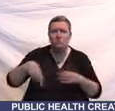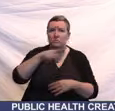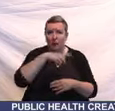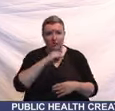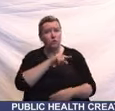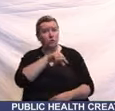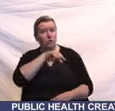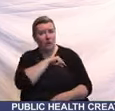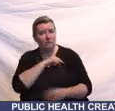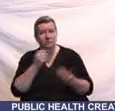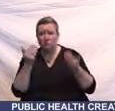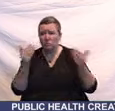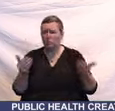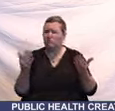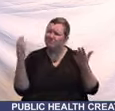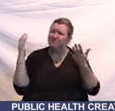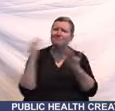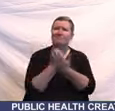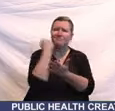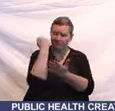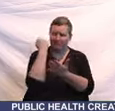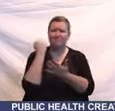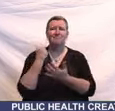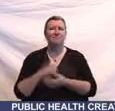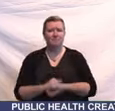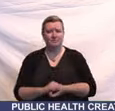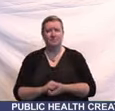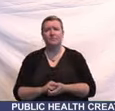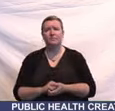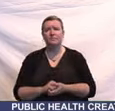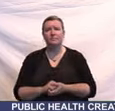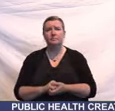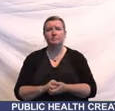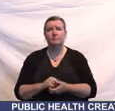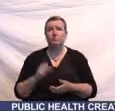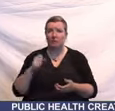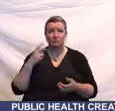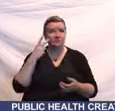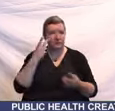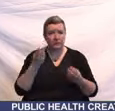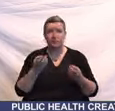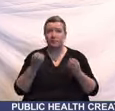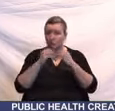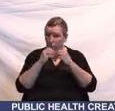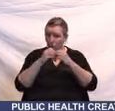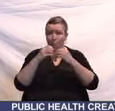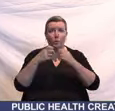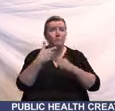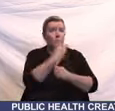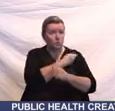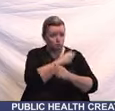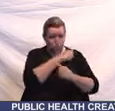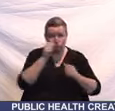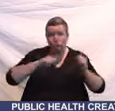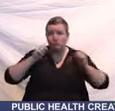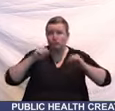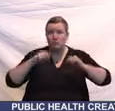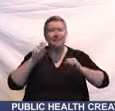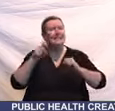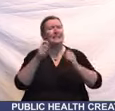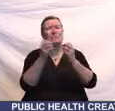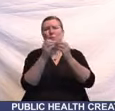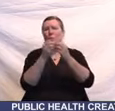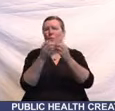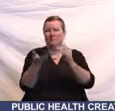get their booster. While the rates have picked up, Judy, it's not nearly at the level that we need it to get at, I think it's fair to say. So again, everyone ages